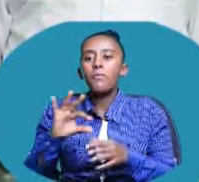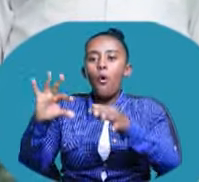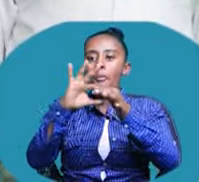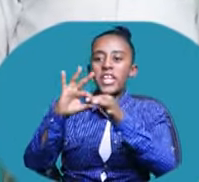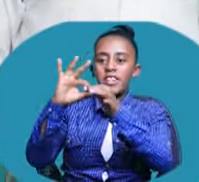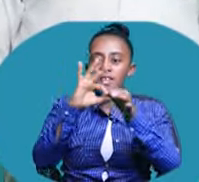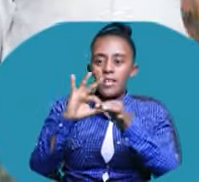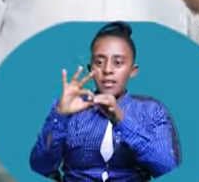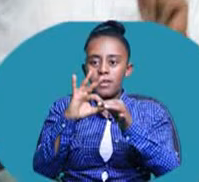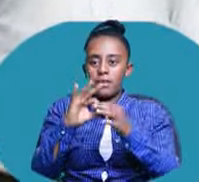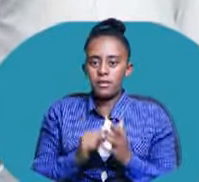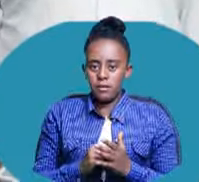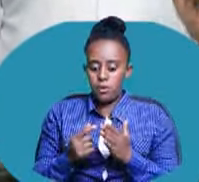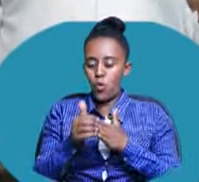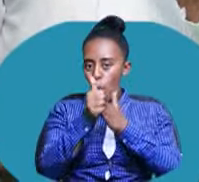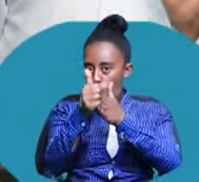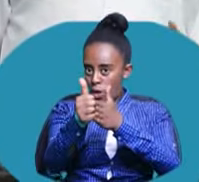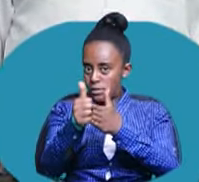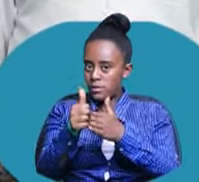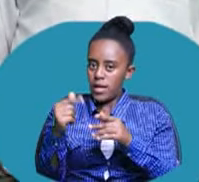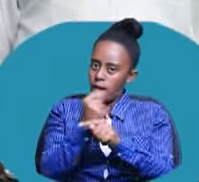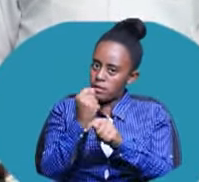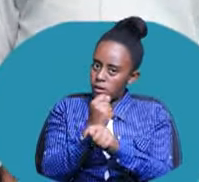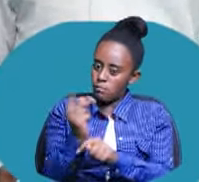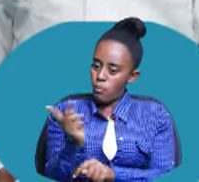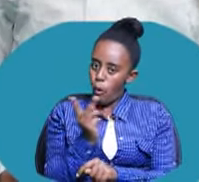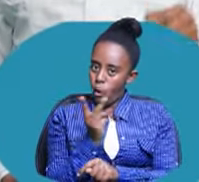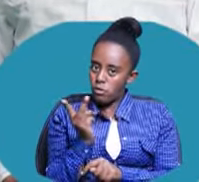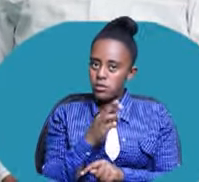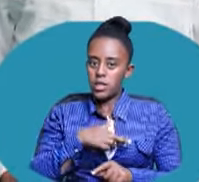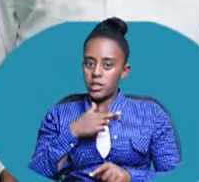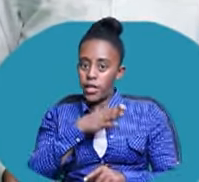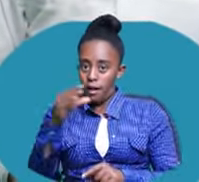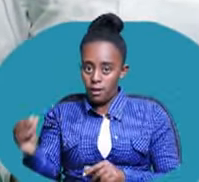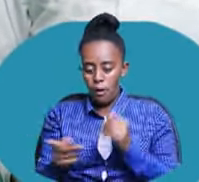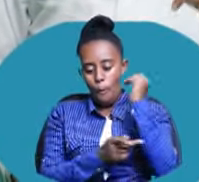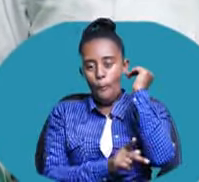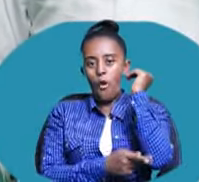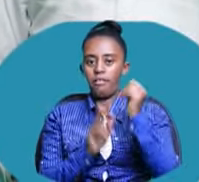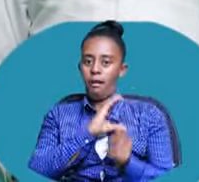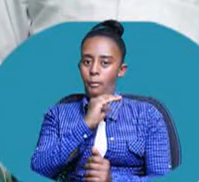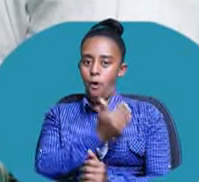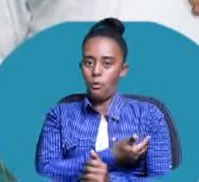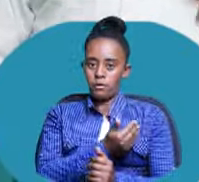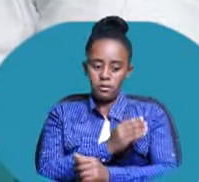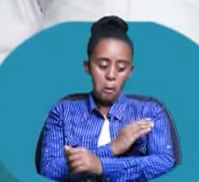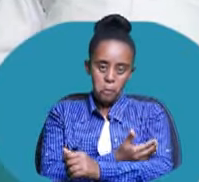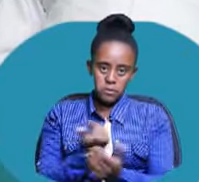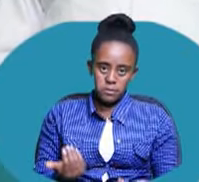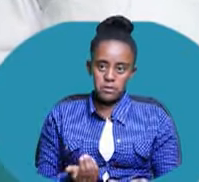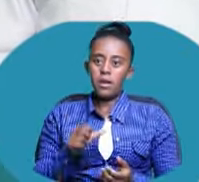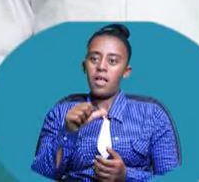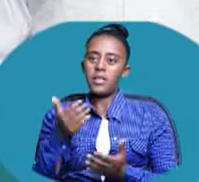community. Their rulers exercised both religious and political power. The